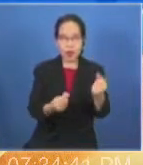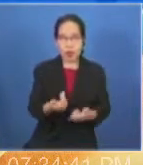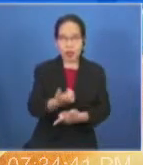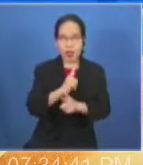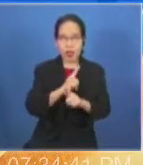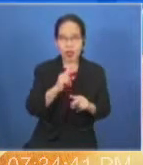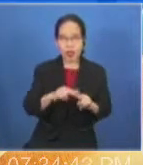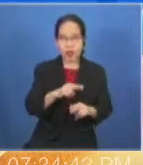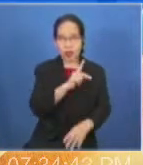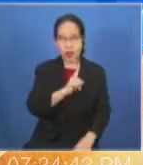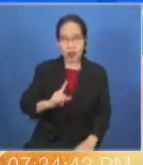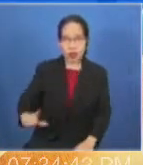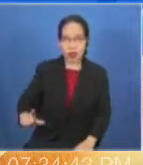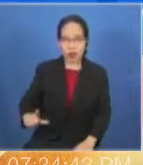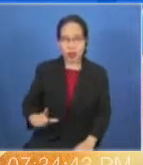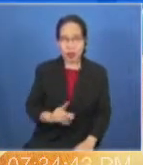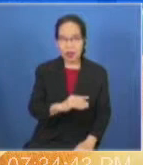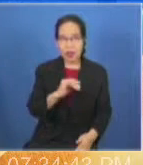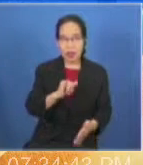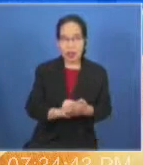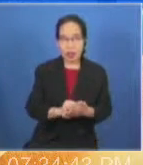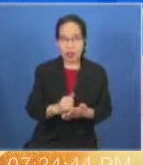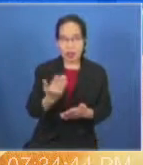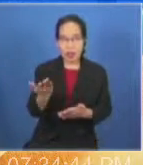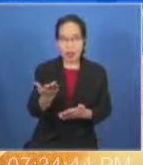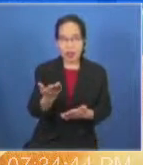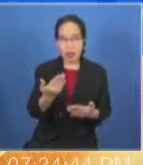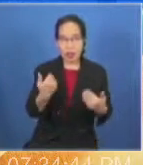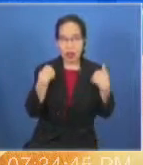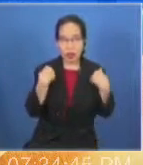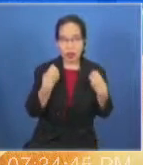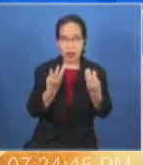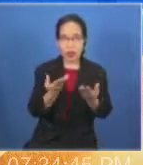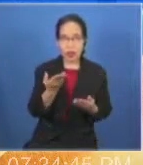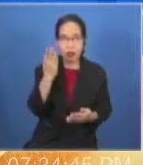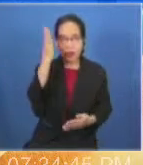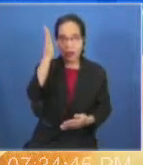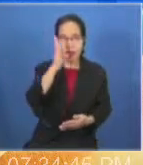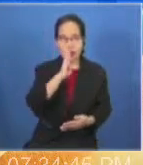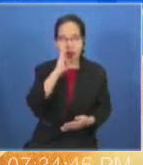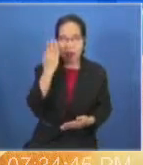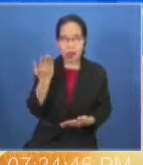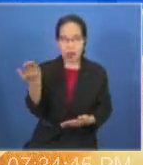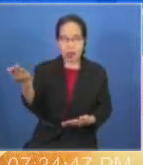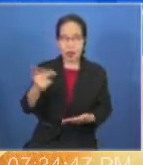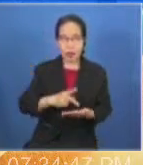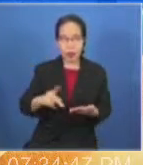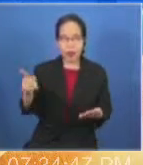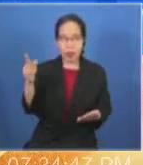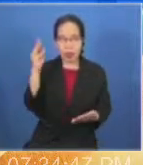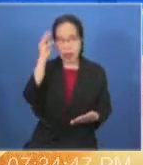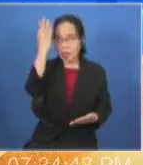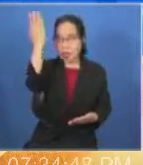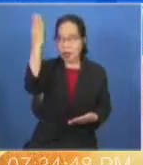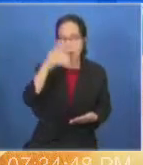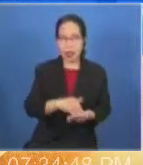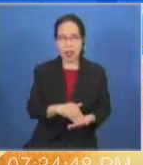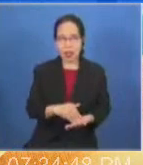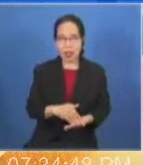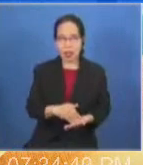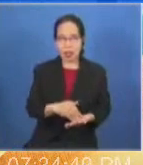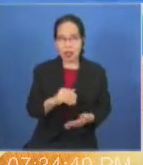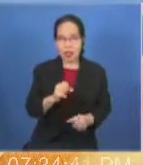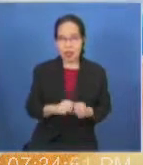Proverbs 19:17, he that has pity upon the poor lends unto the Lord, and that which he has given will he pay him